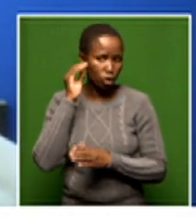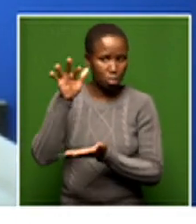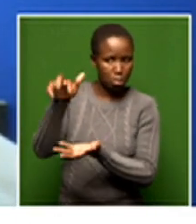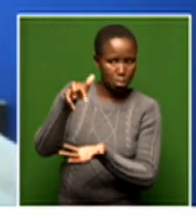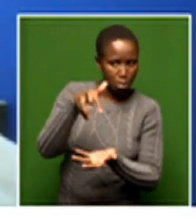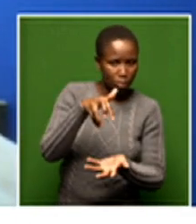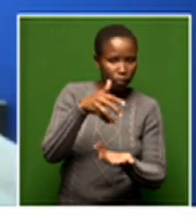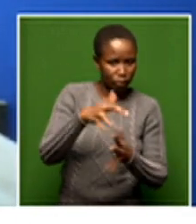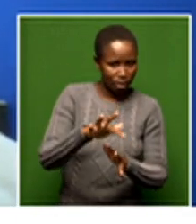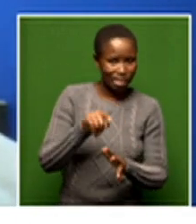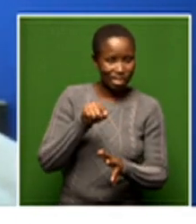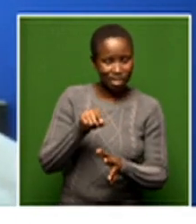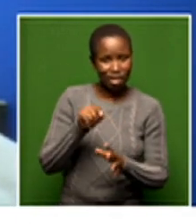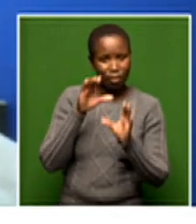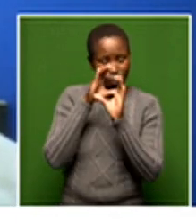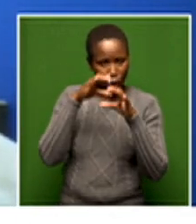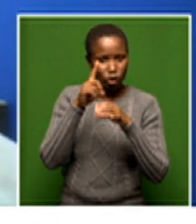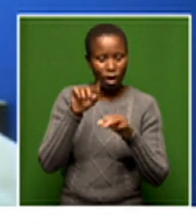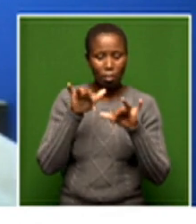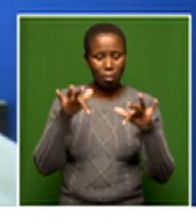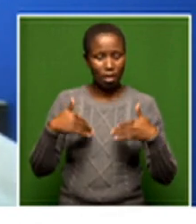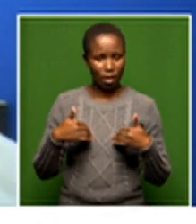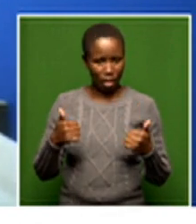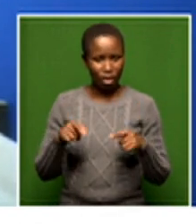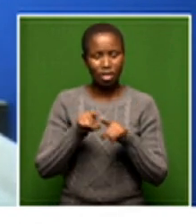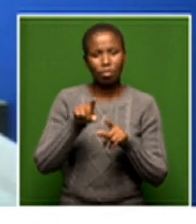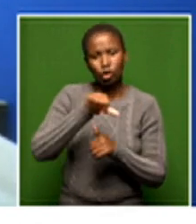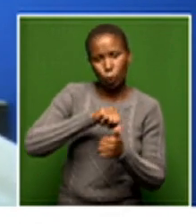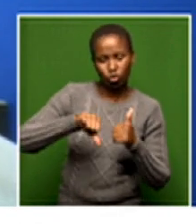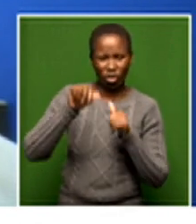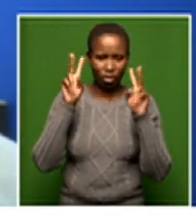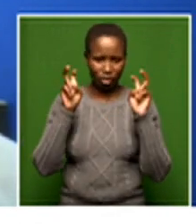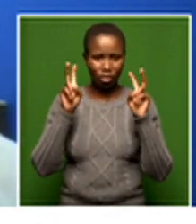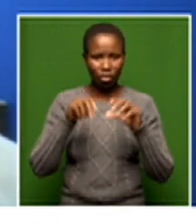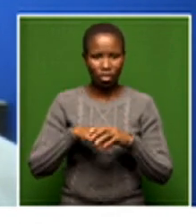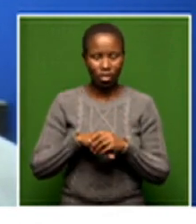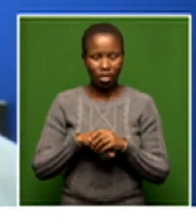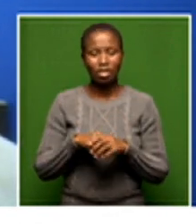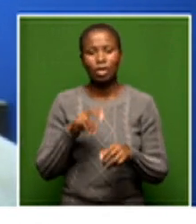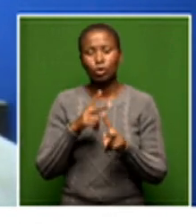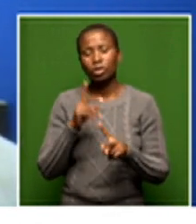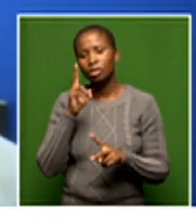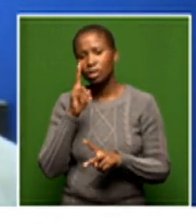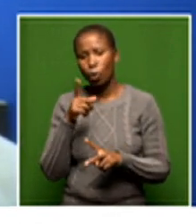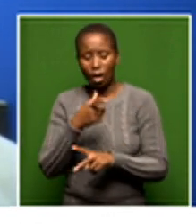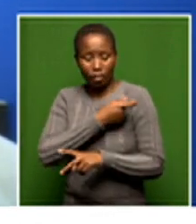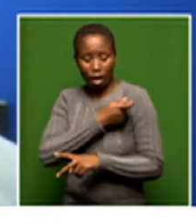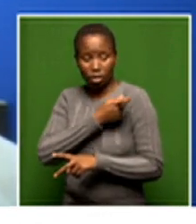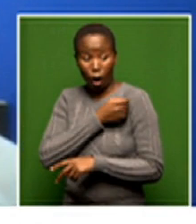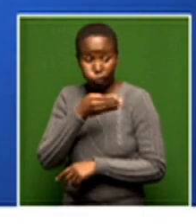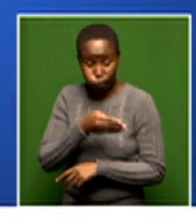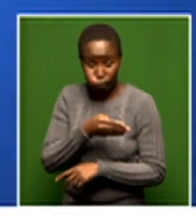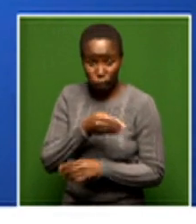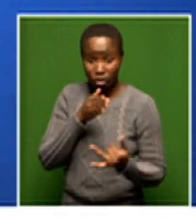And initially, the focus was on public health, social measures. But this time, there's been a component looking at vaccine acceptability. And across